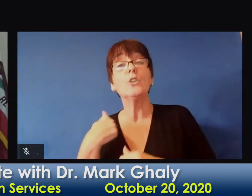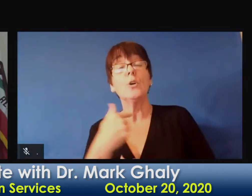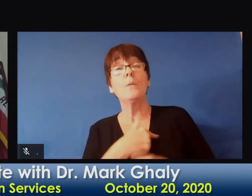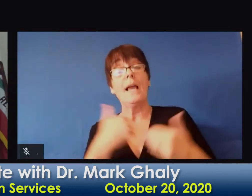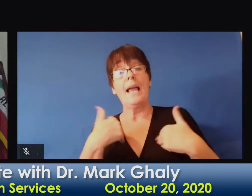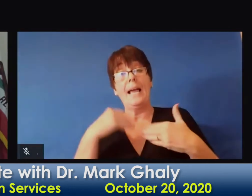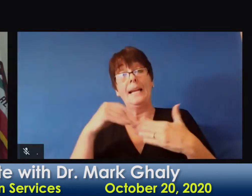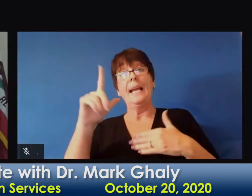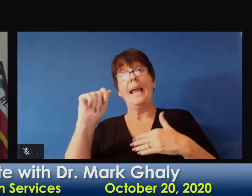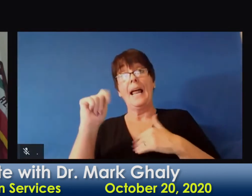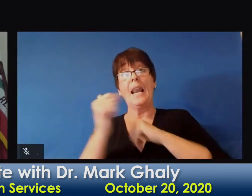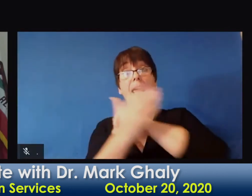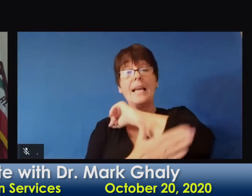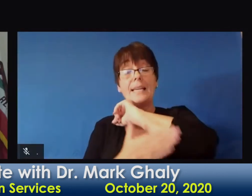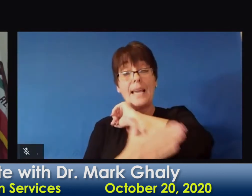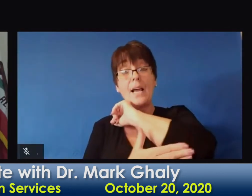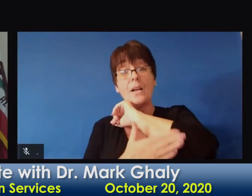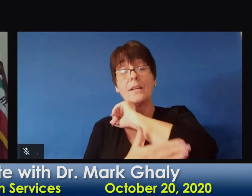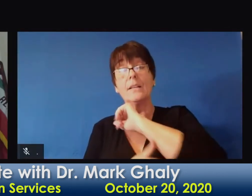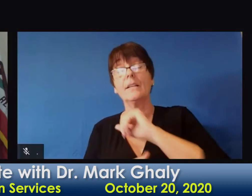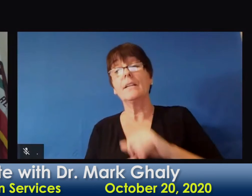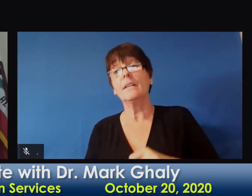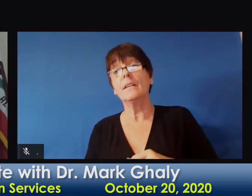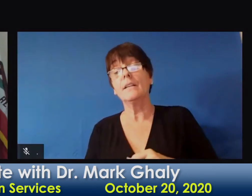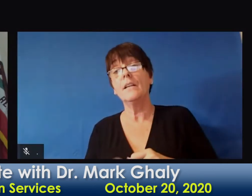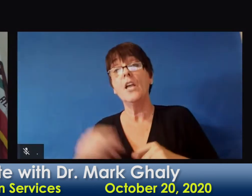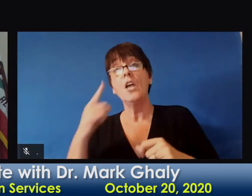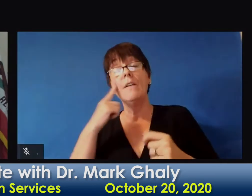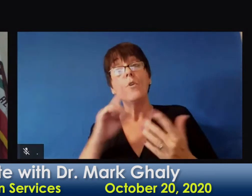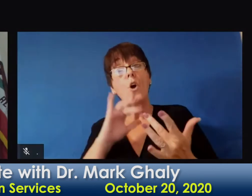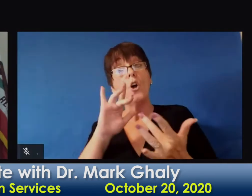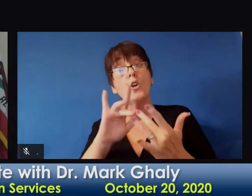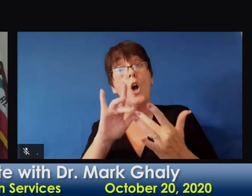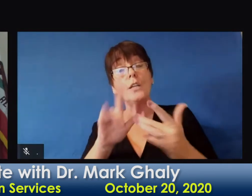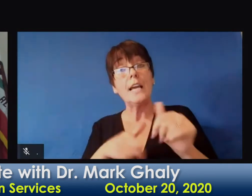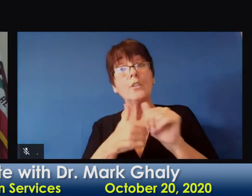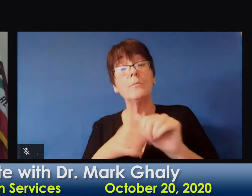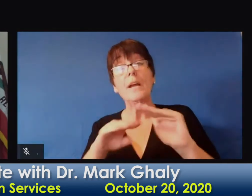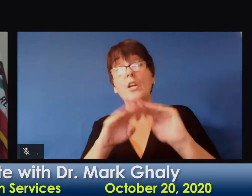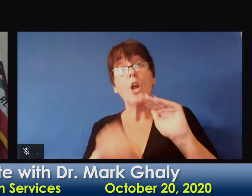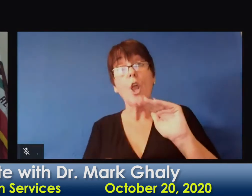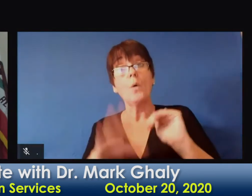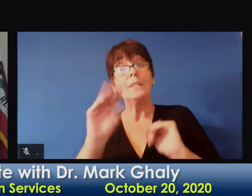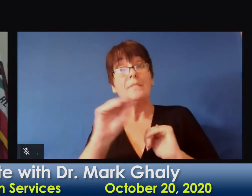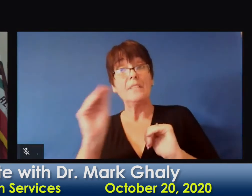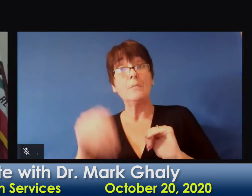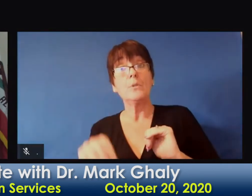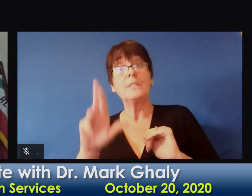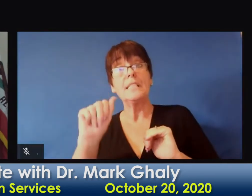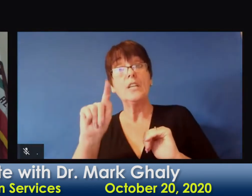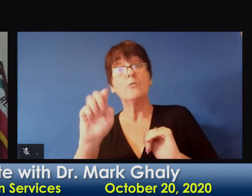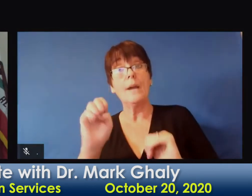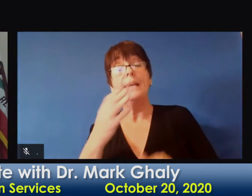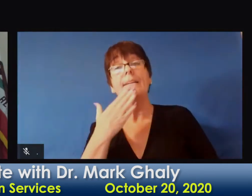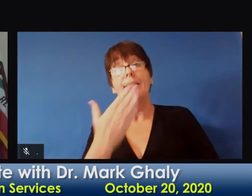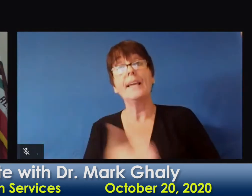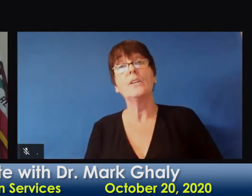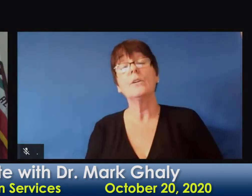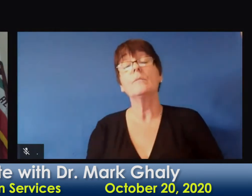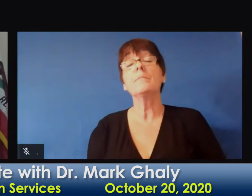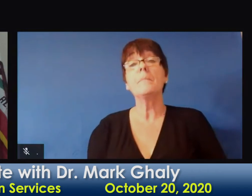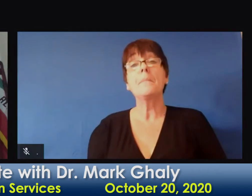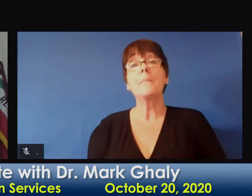LA County, where at times the success rate for contact tracing has been as low as 50%? Thank you. Yeah, these